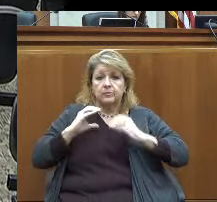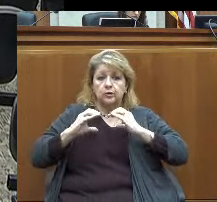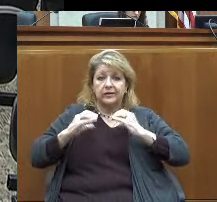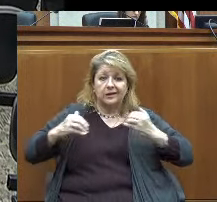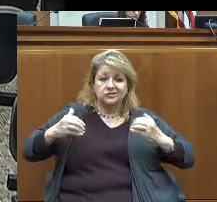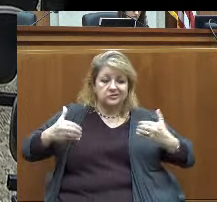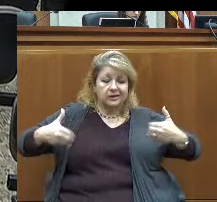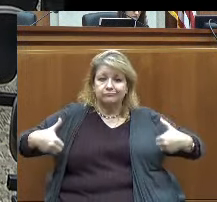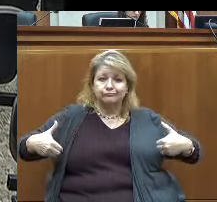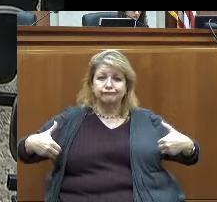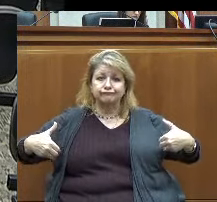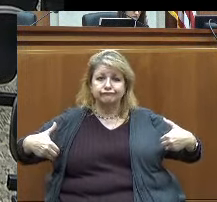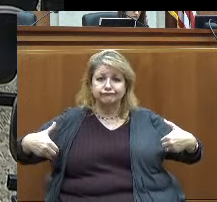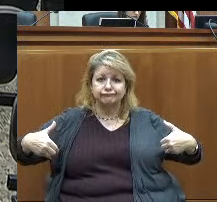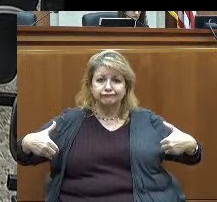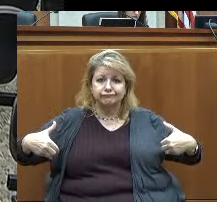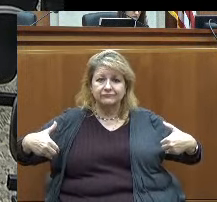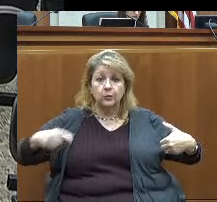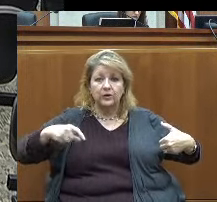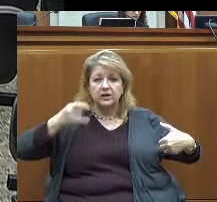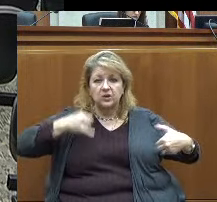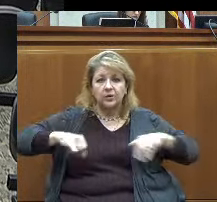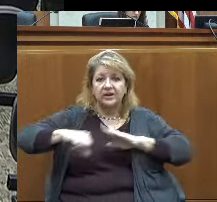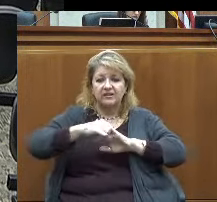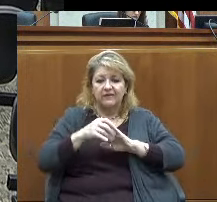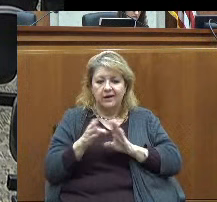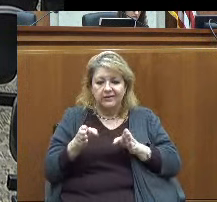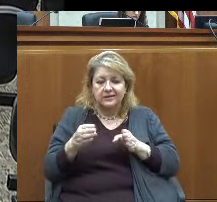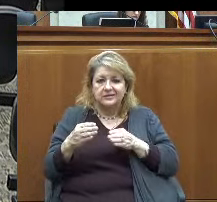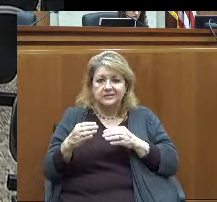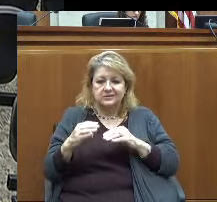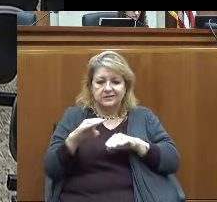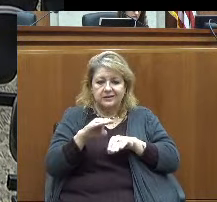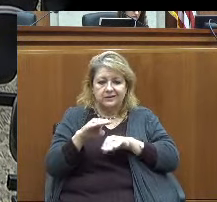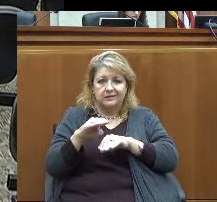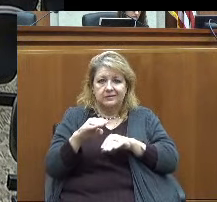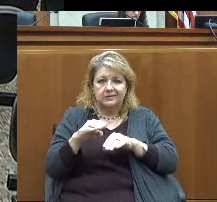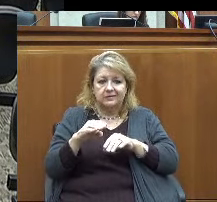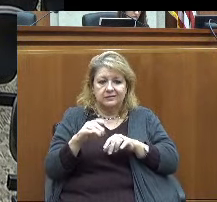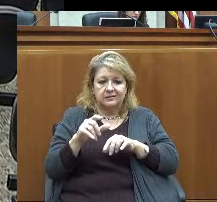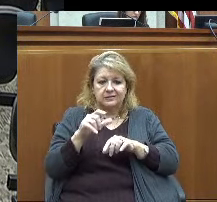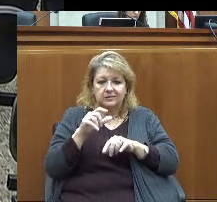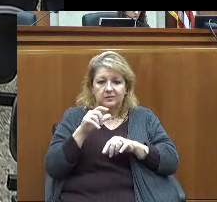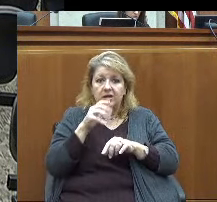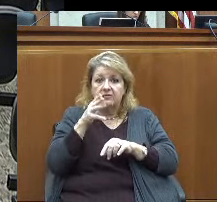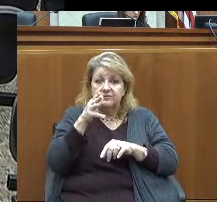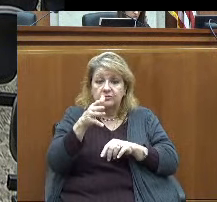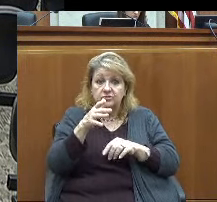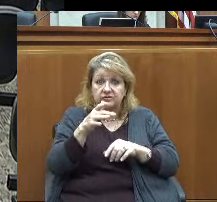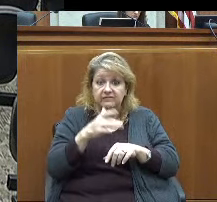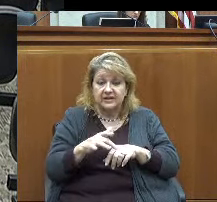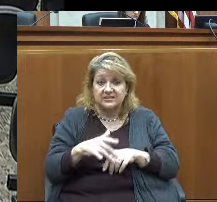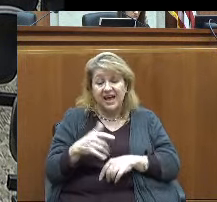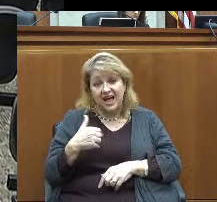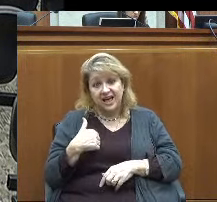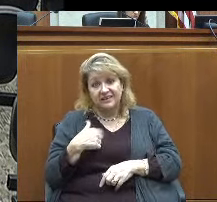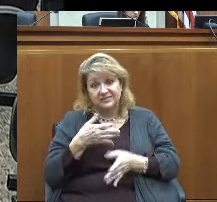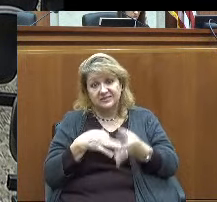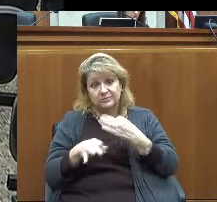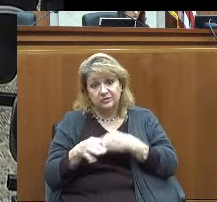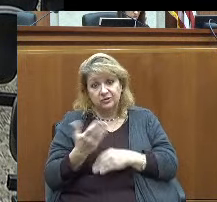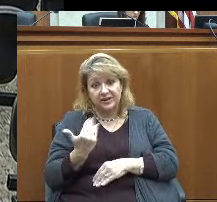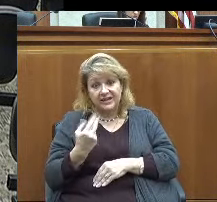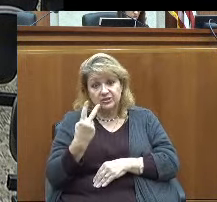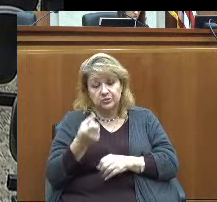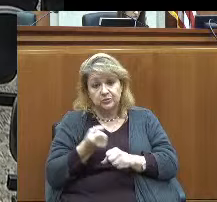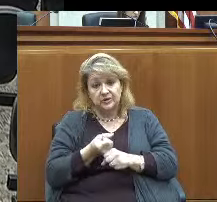to identify some of the gaps so we don't have all these teacher vacancies. You know, I'm a substitute for the last 2 years,